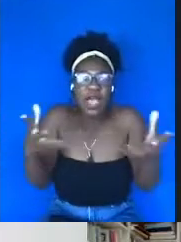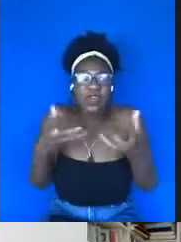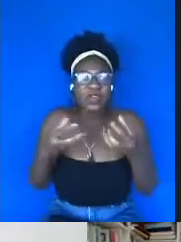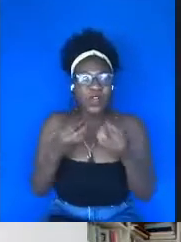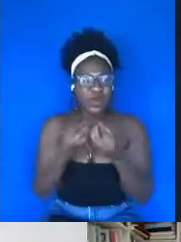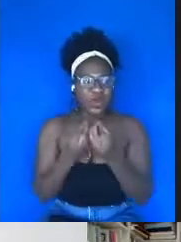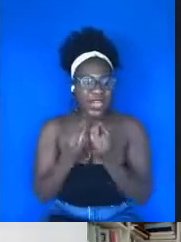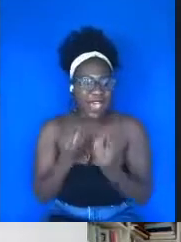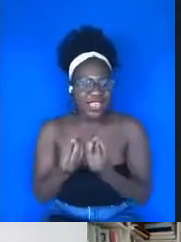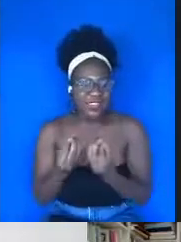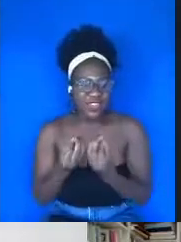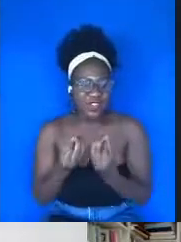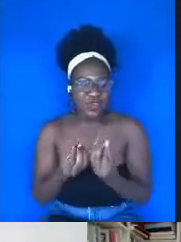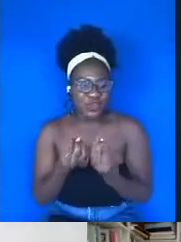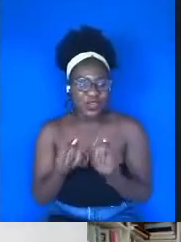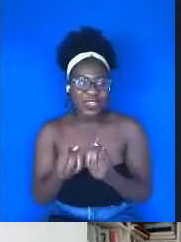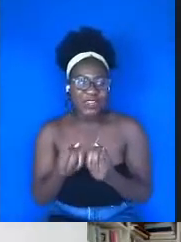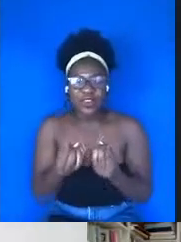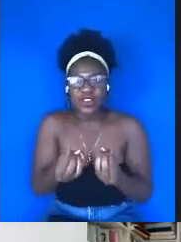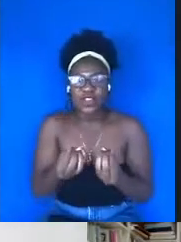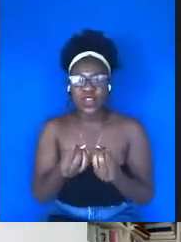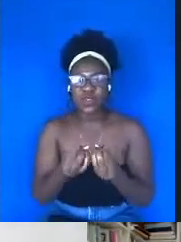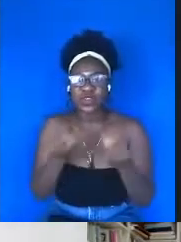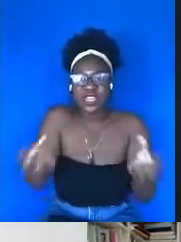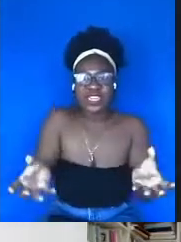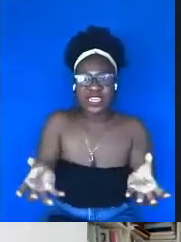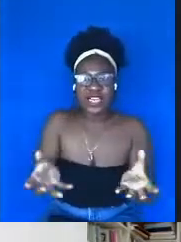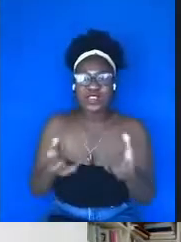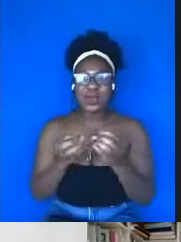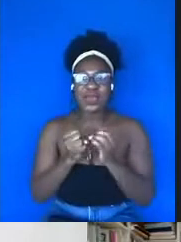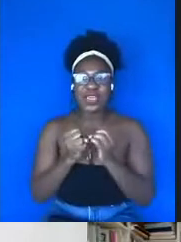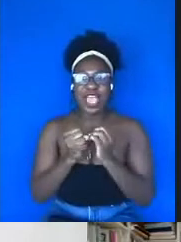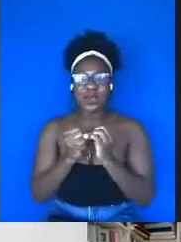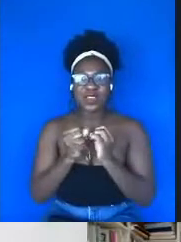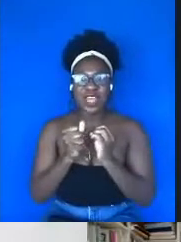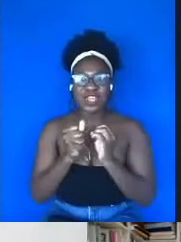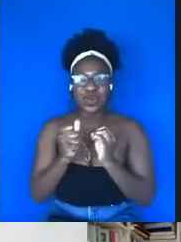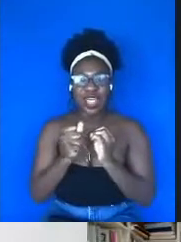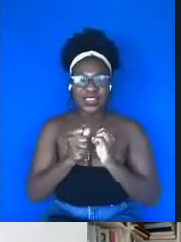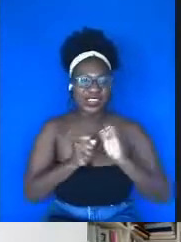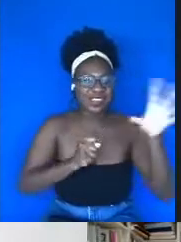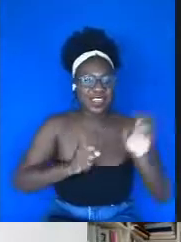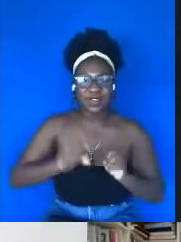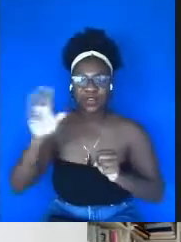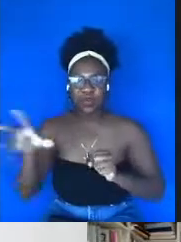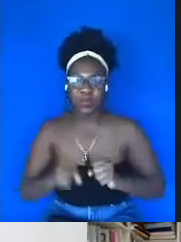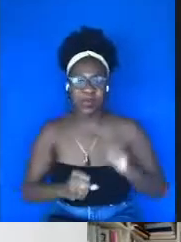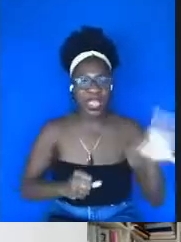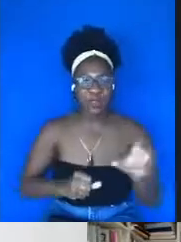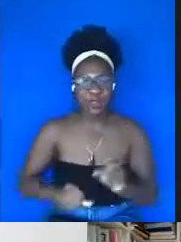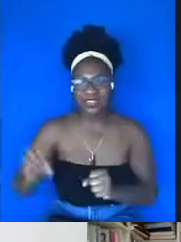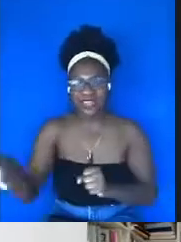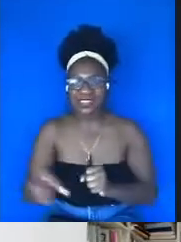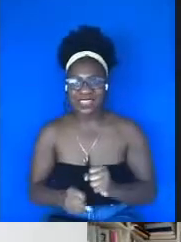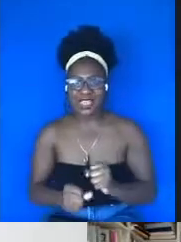color, I feel like we don't really have access to feelings that are associated with fragility. So being able to like showcase sensitive and vulnerable,